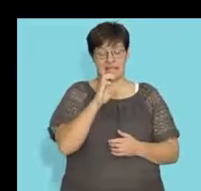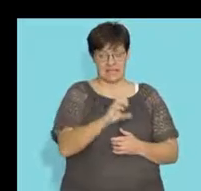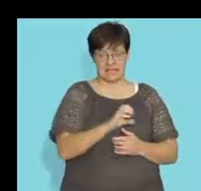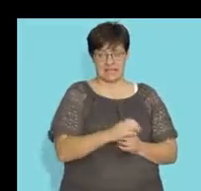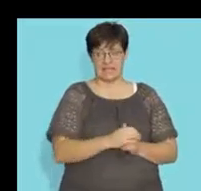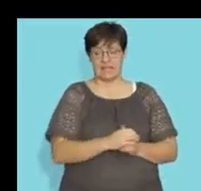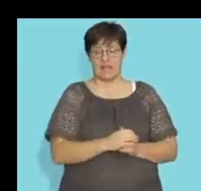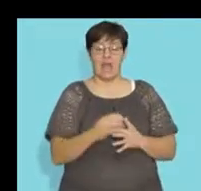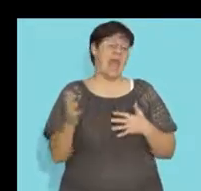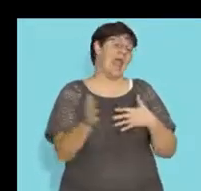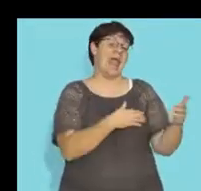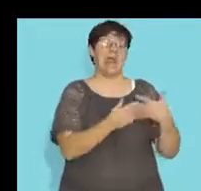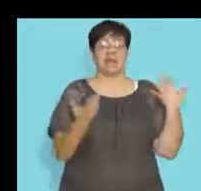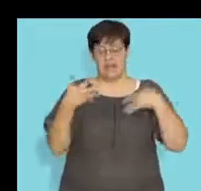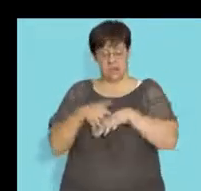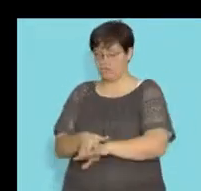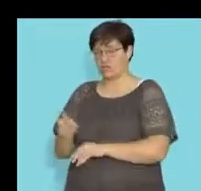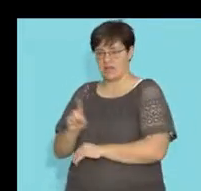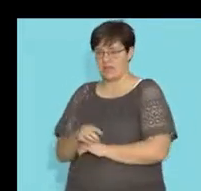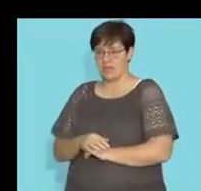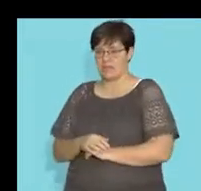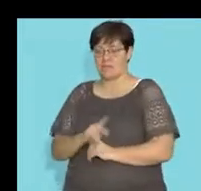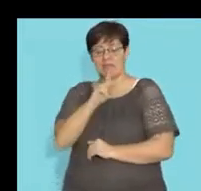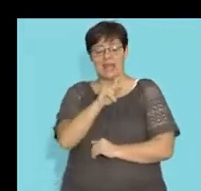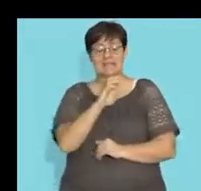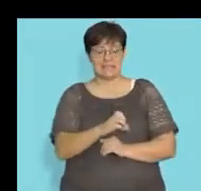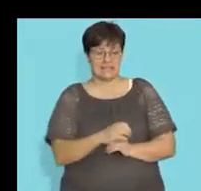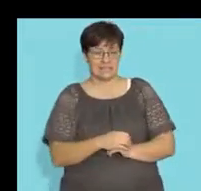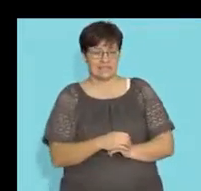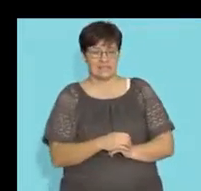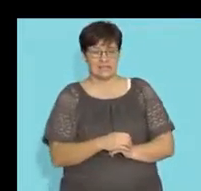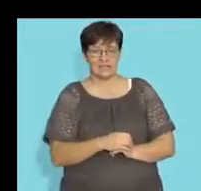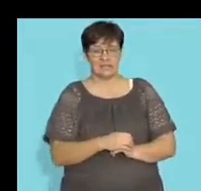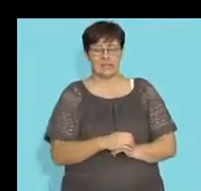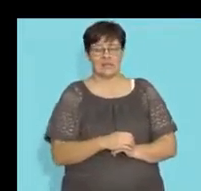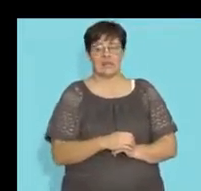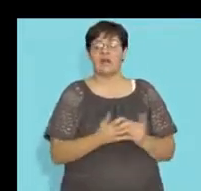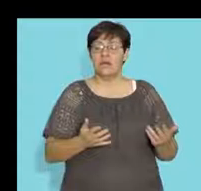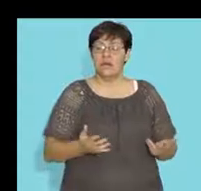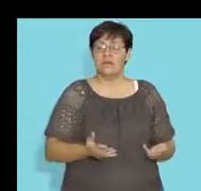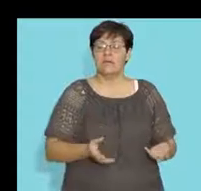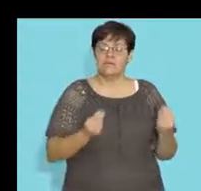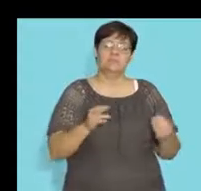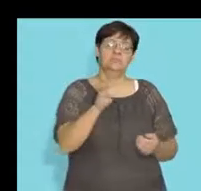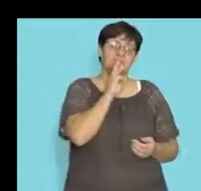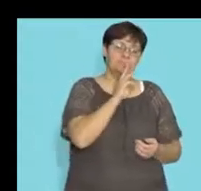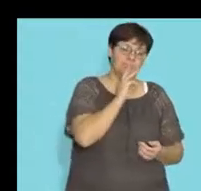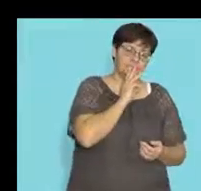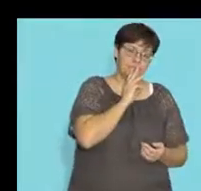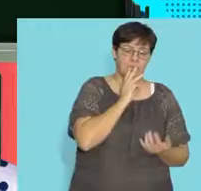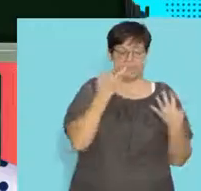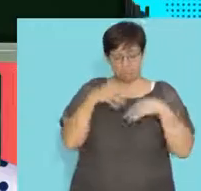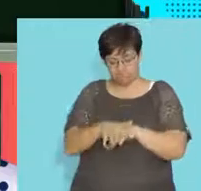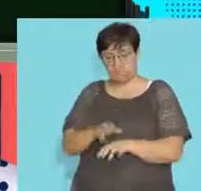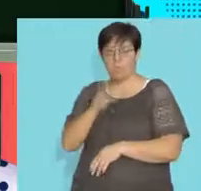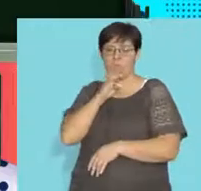In this case, Kc is not just any reaction, but Kc is here the reaction